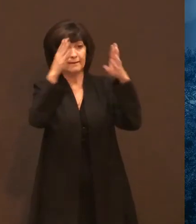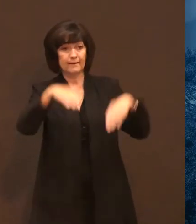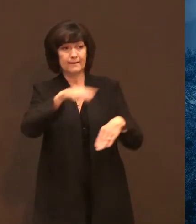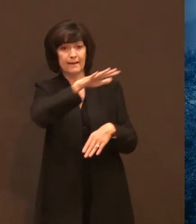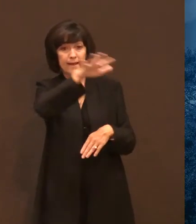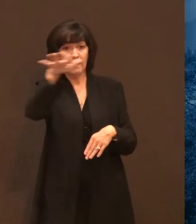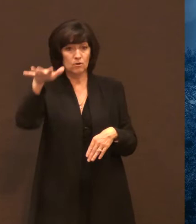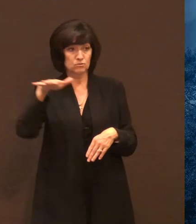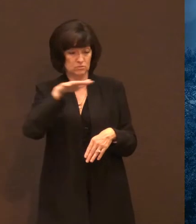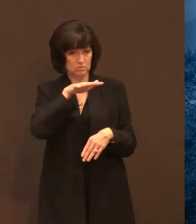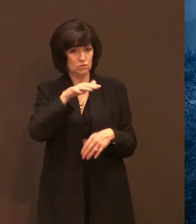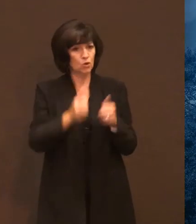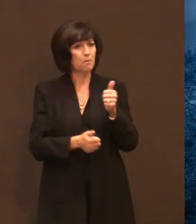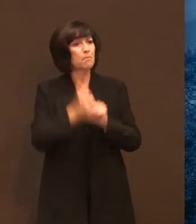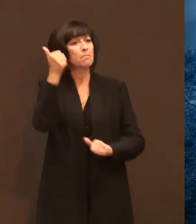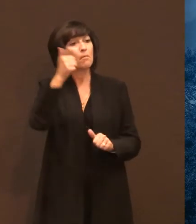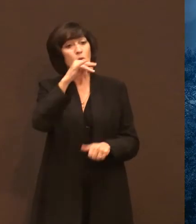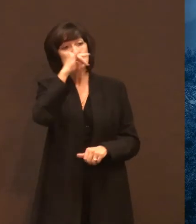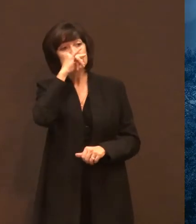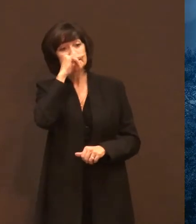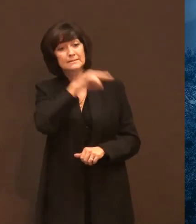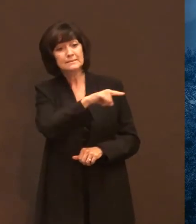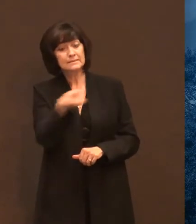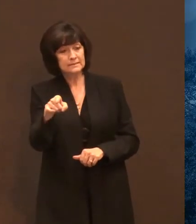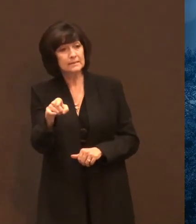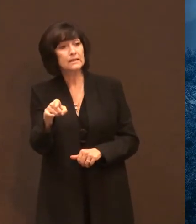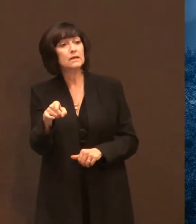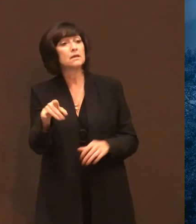that most kids that were getting sick